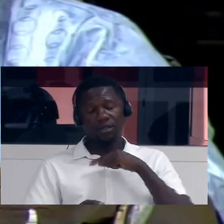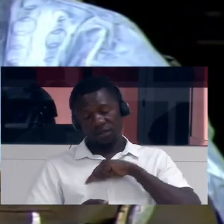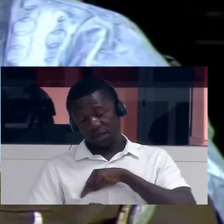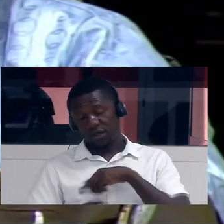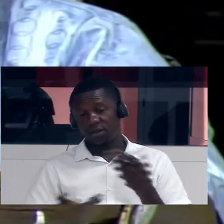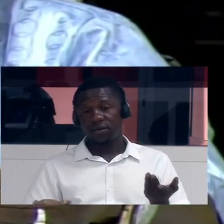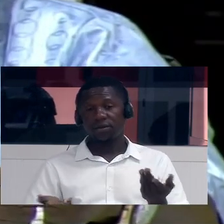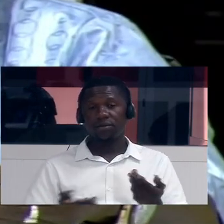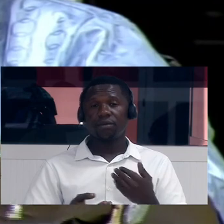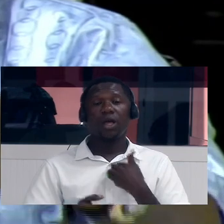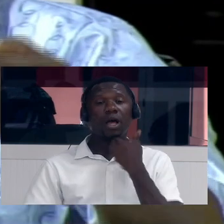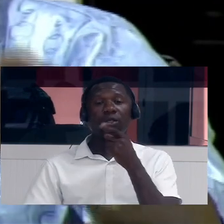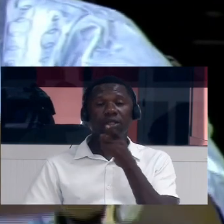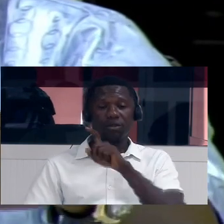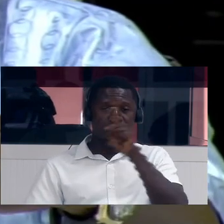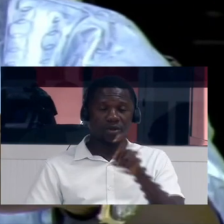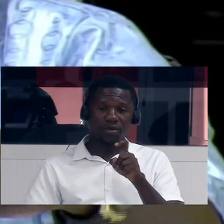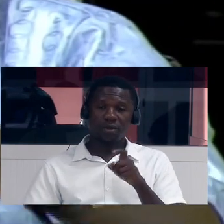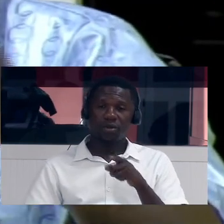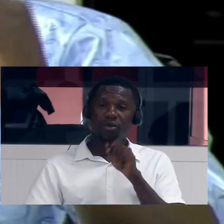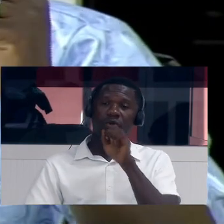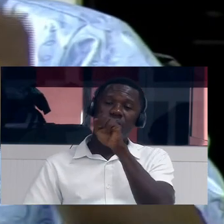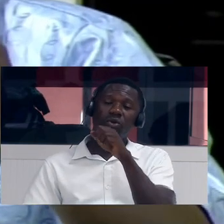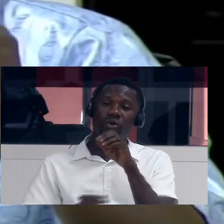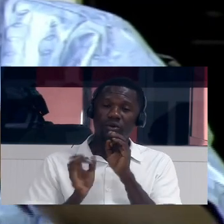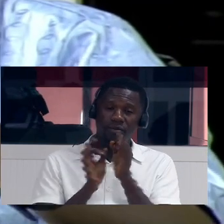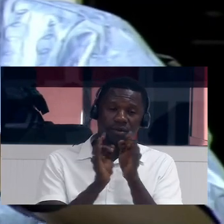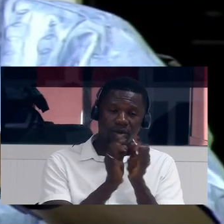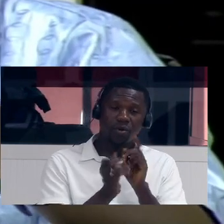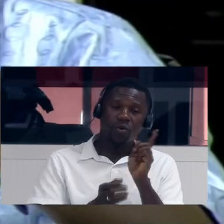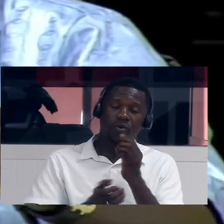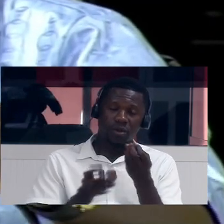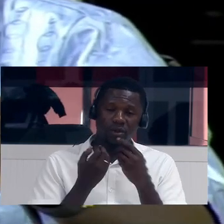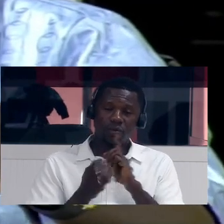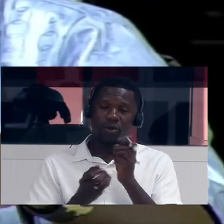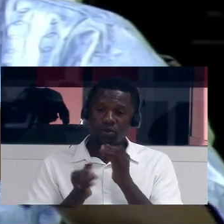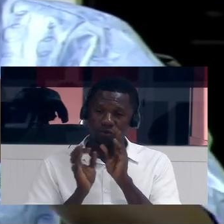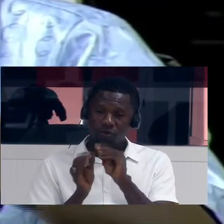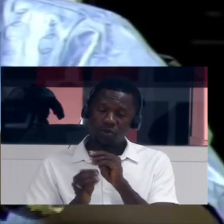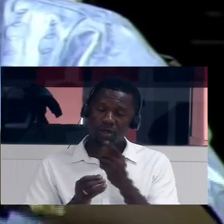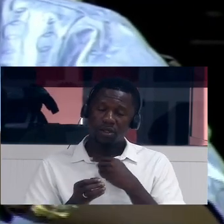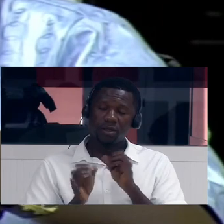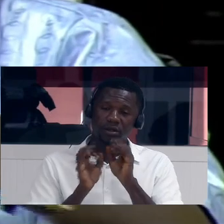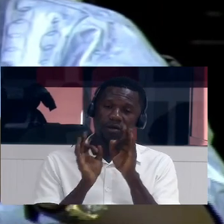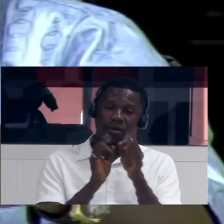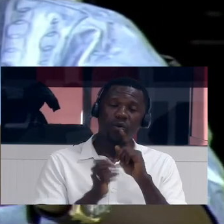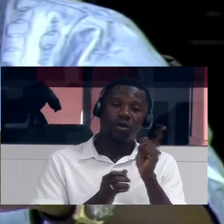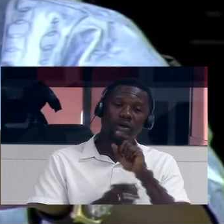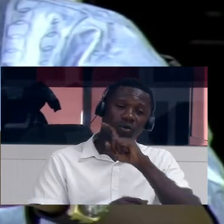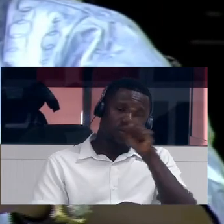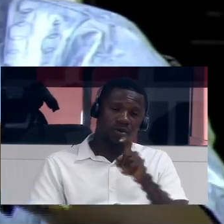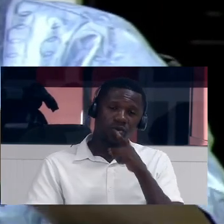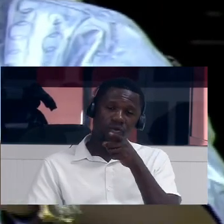these questions again. Your debriefing. Tell us what you did at the debriefing and what were the questions